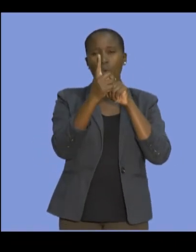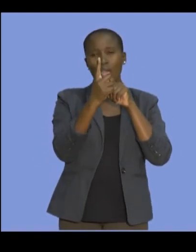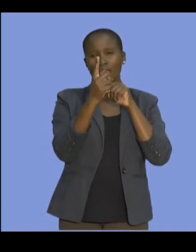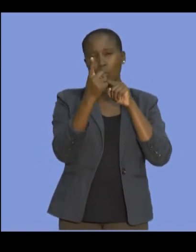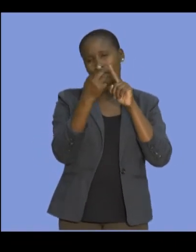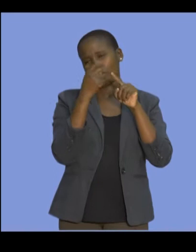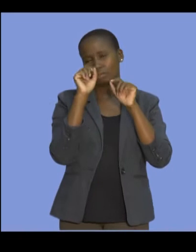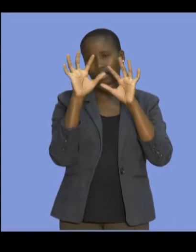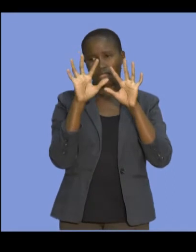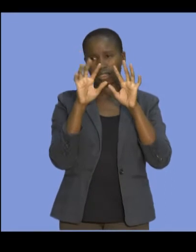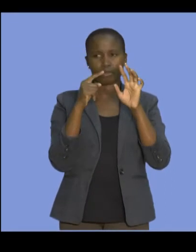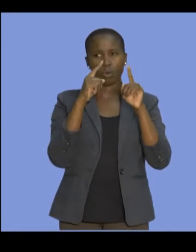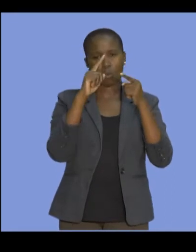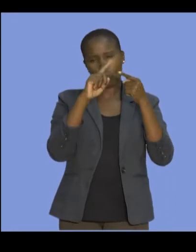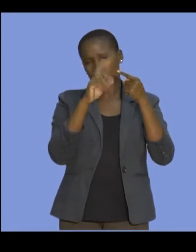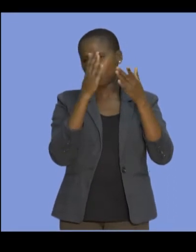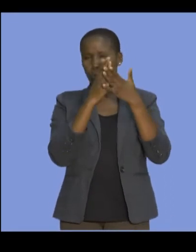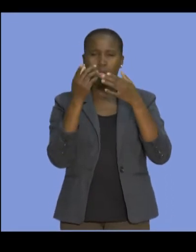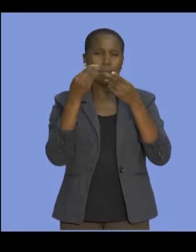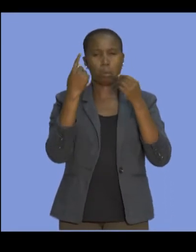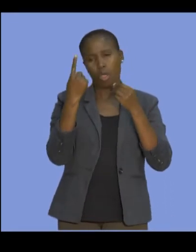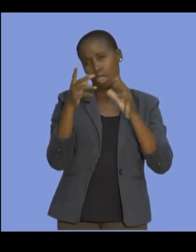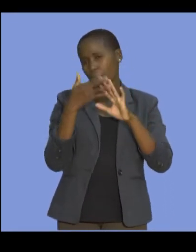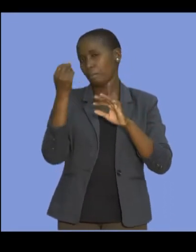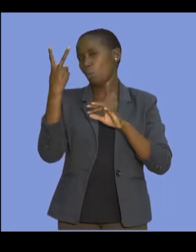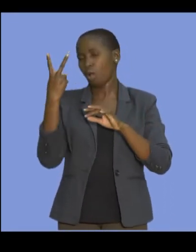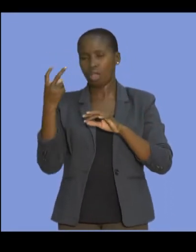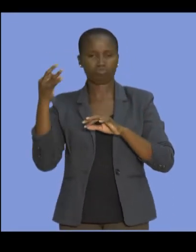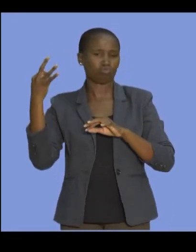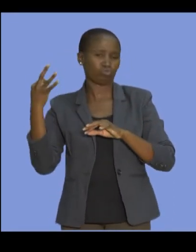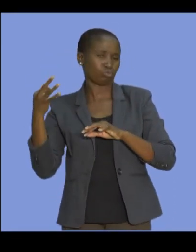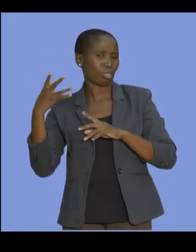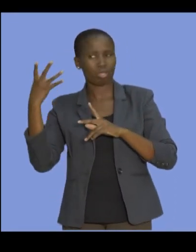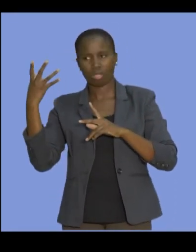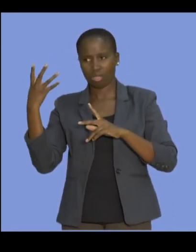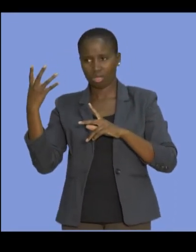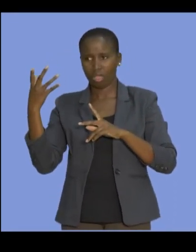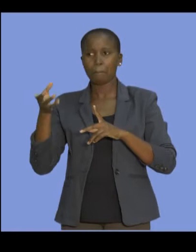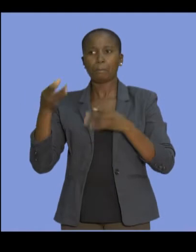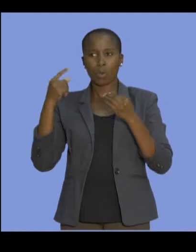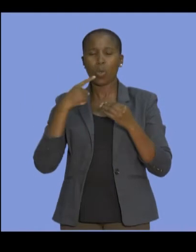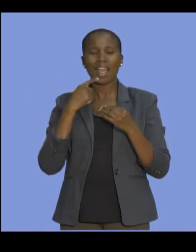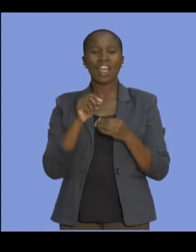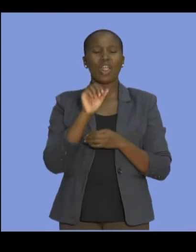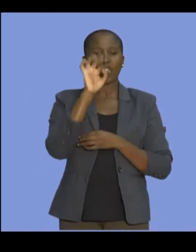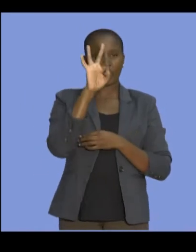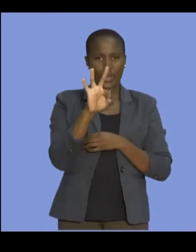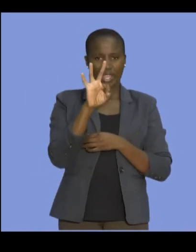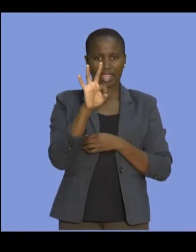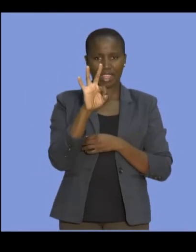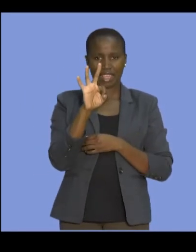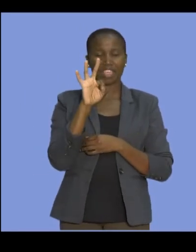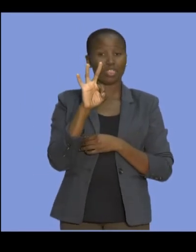1, someone got 2, someone got 2, and we have 3 10 out of 10s. And this is class